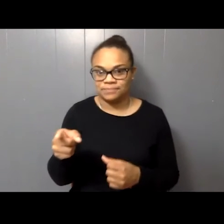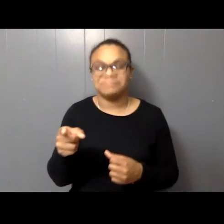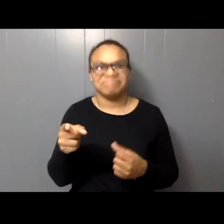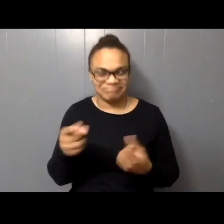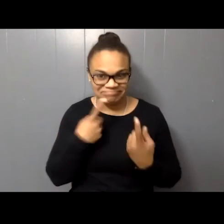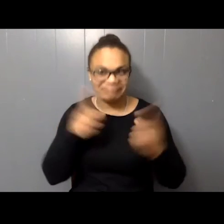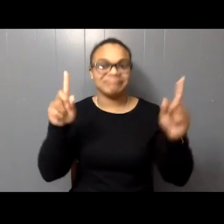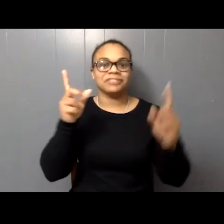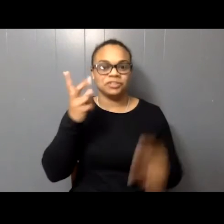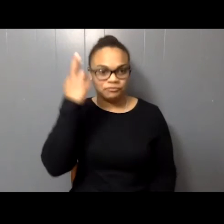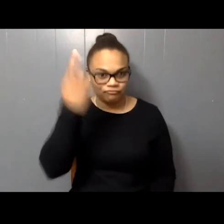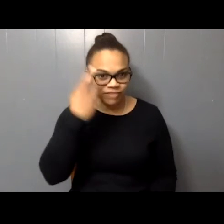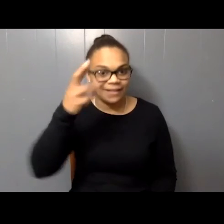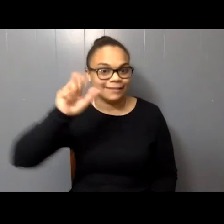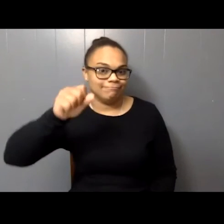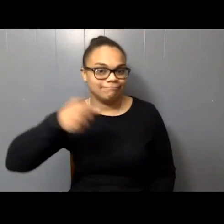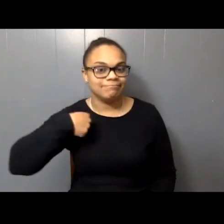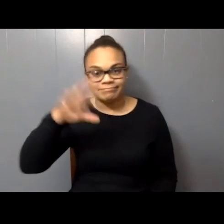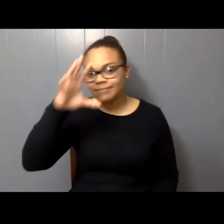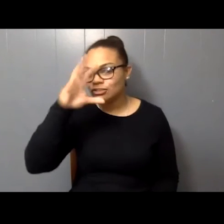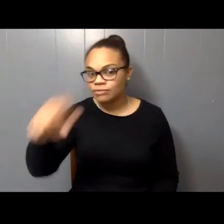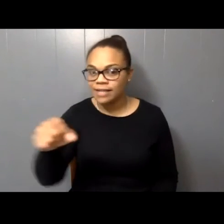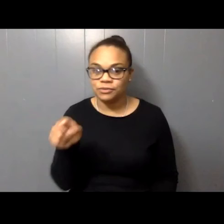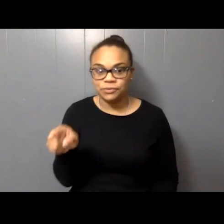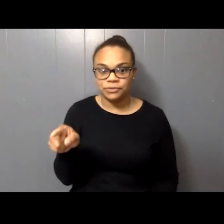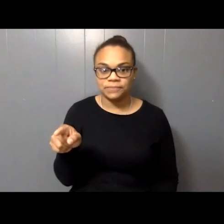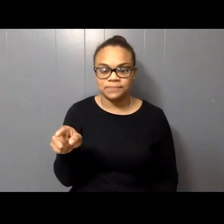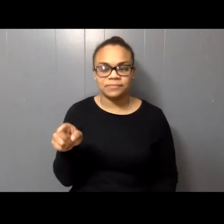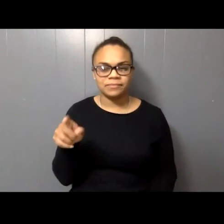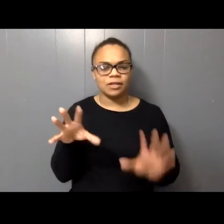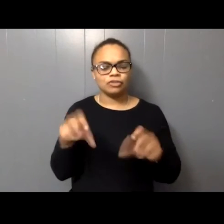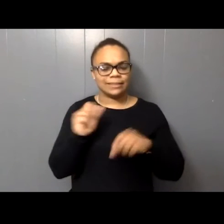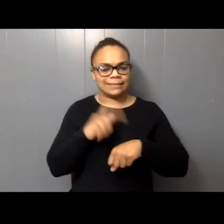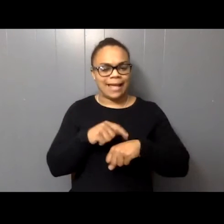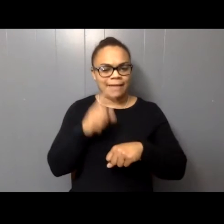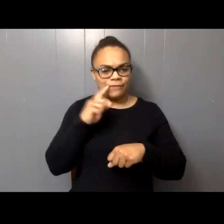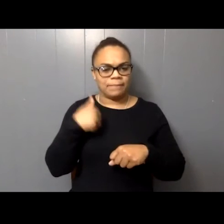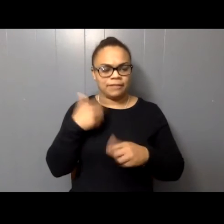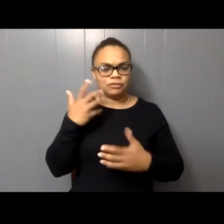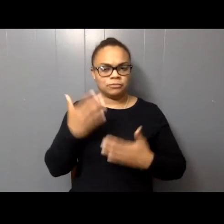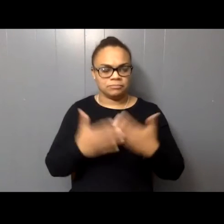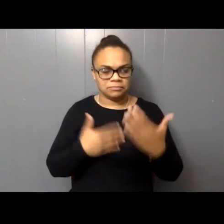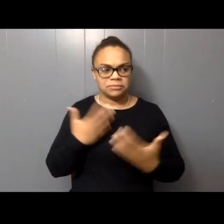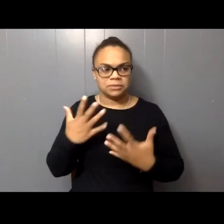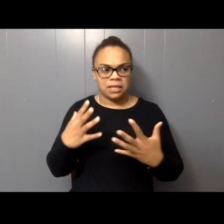her, it took me a while to come to terms with that. And eventually I just decided to shoot my shot.